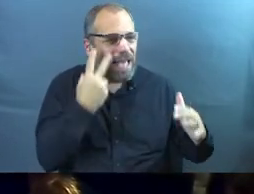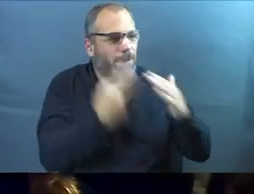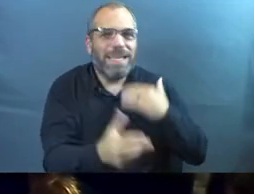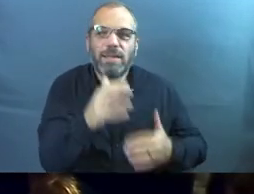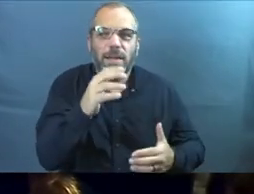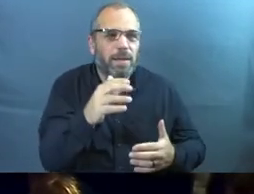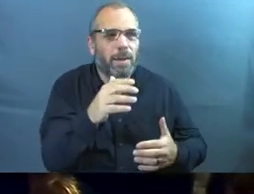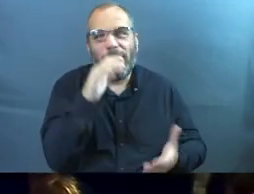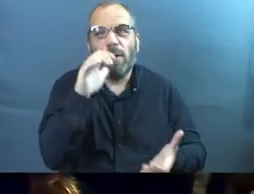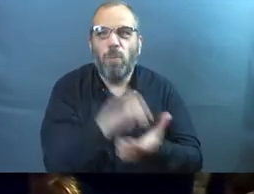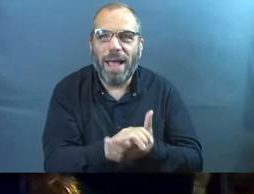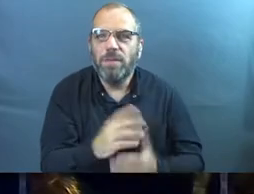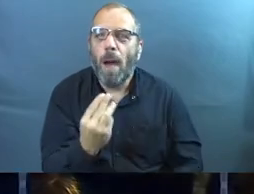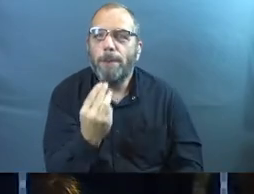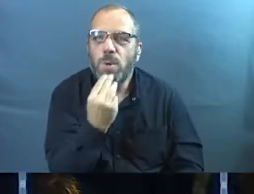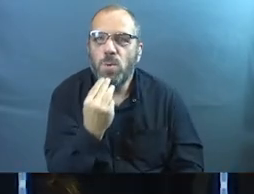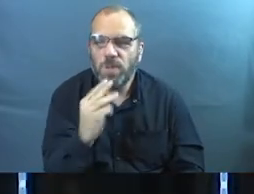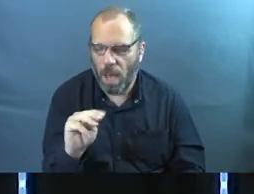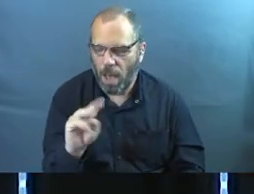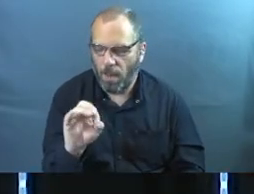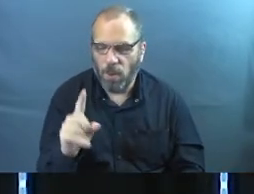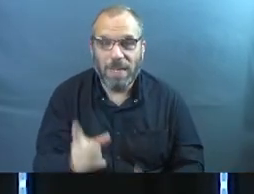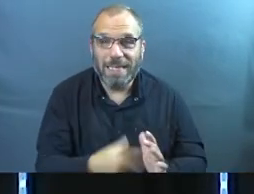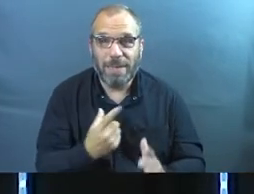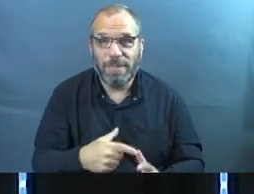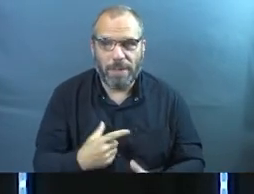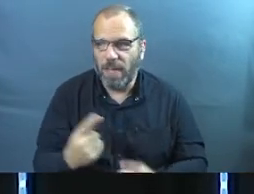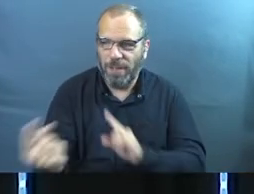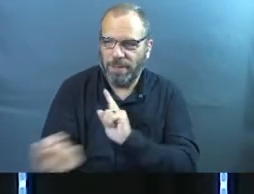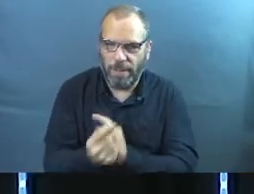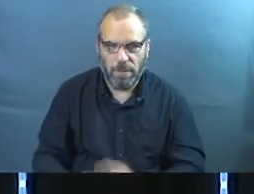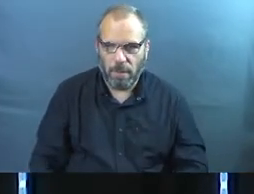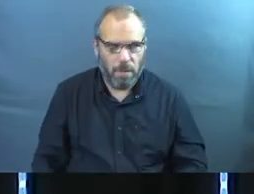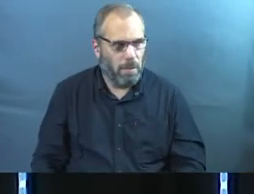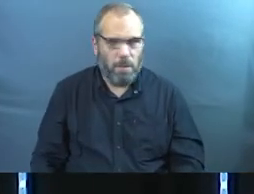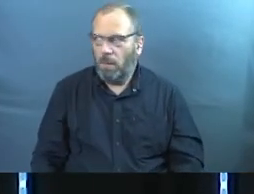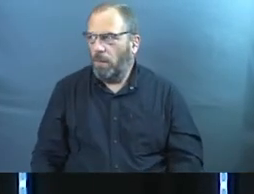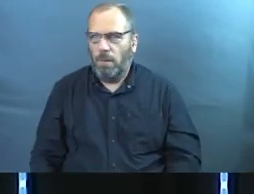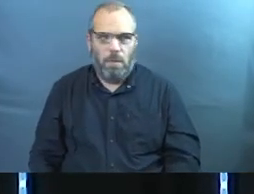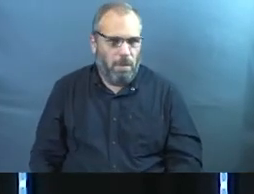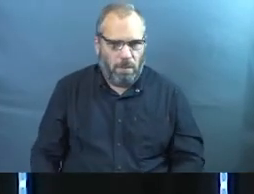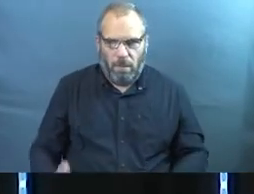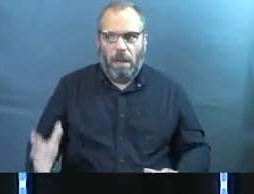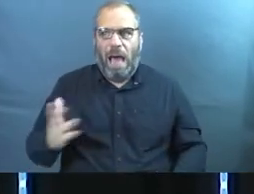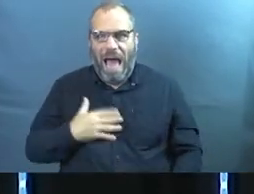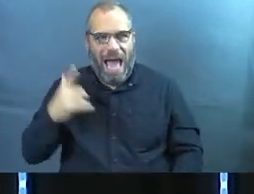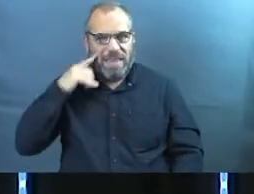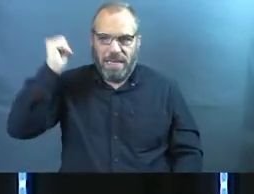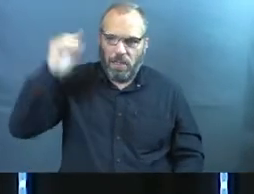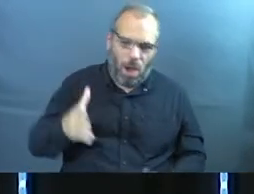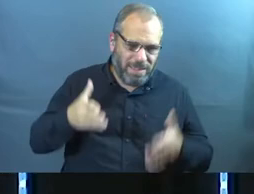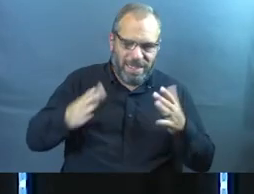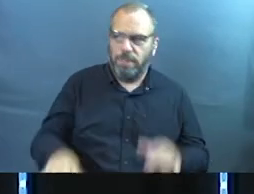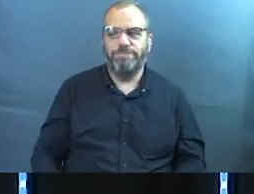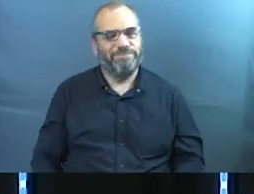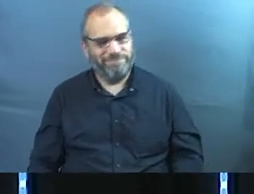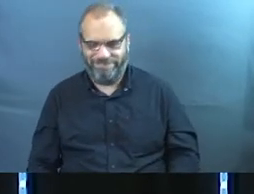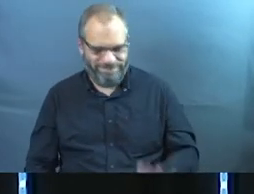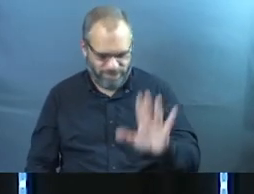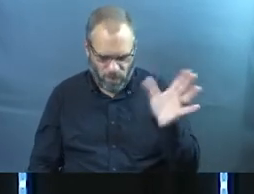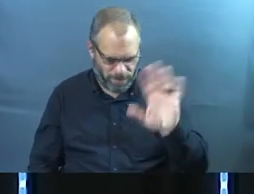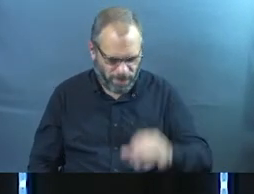predict her moves. There's sometimes people will come to me and they will say something like, you know, I think God is this way. And I'll say,